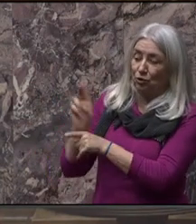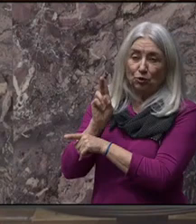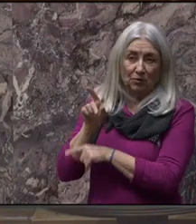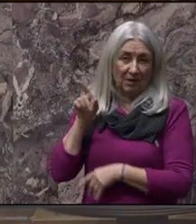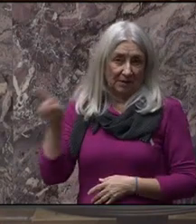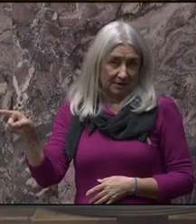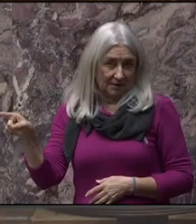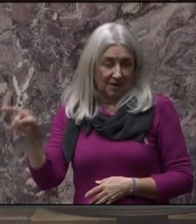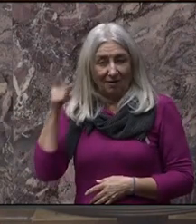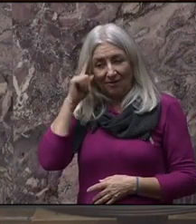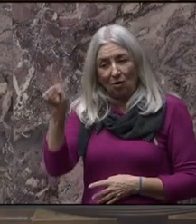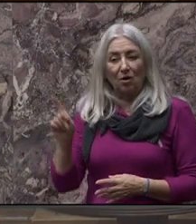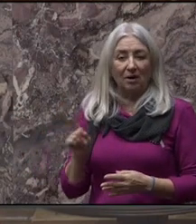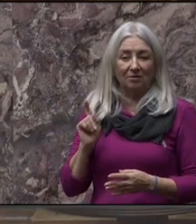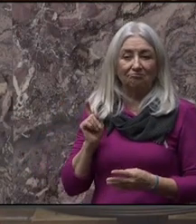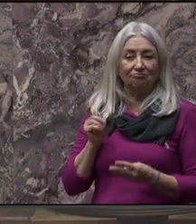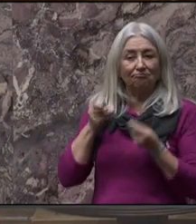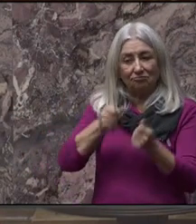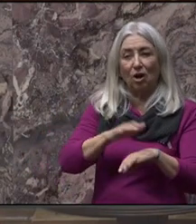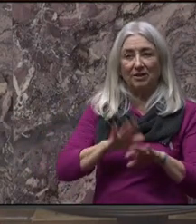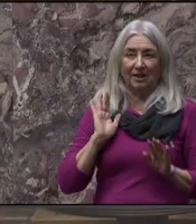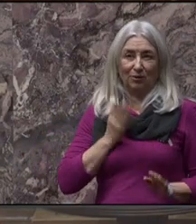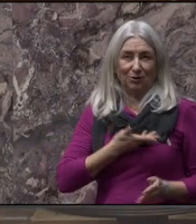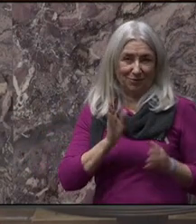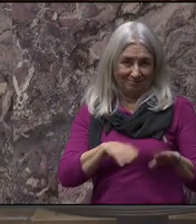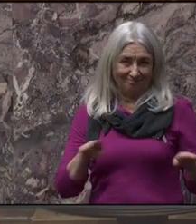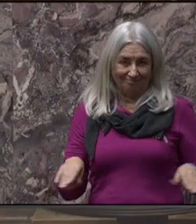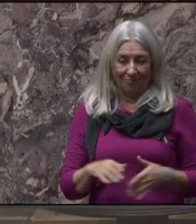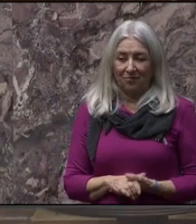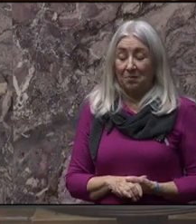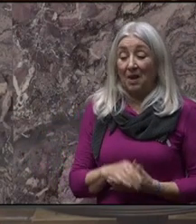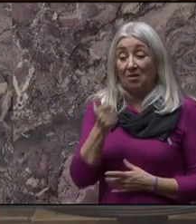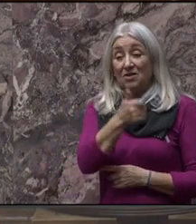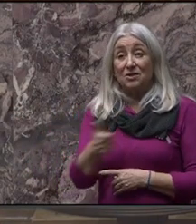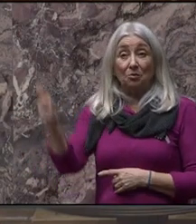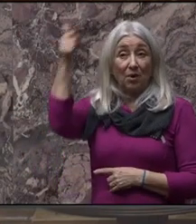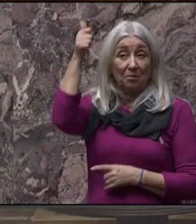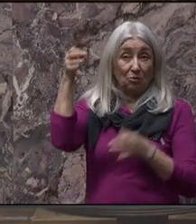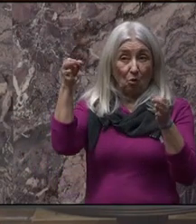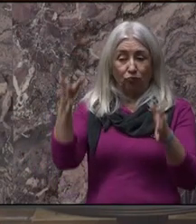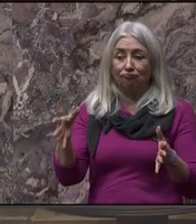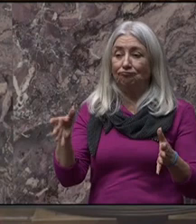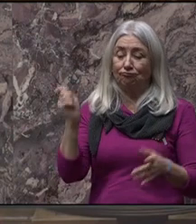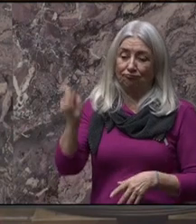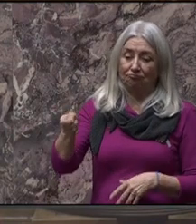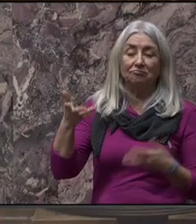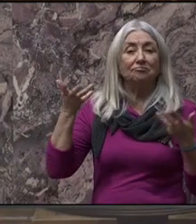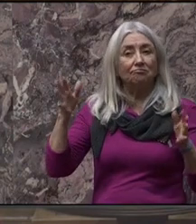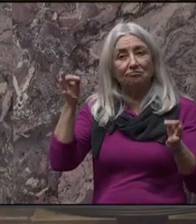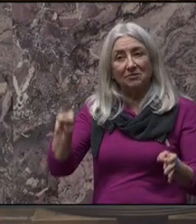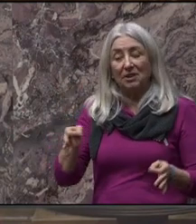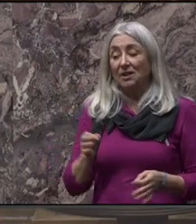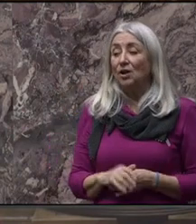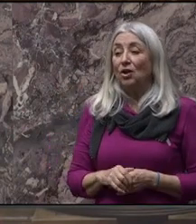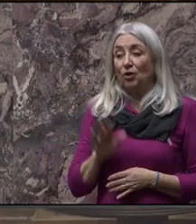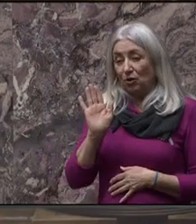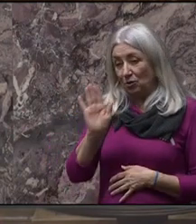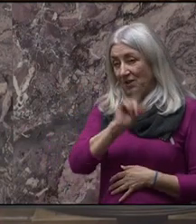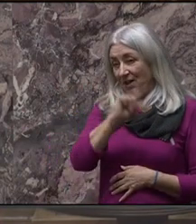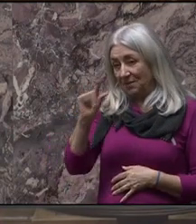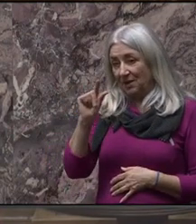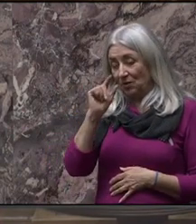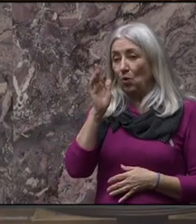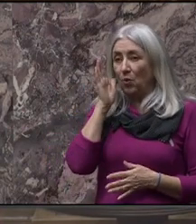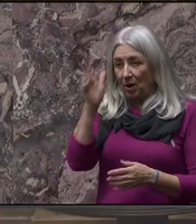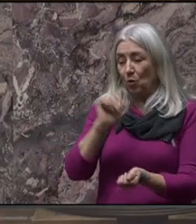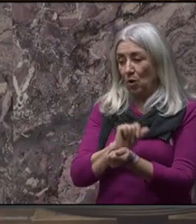counts, on our children. The Supreme Court has spoken. Your government is committed to working in good faith with